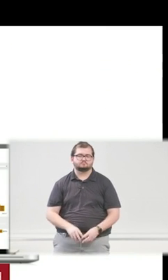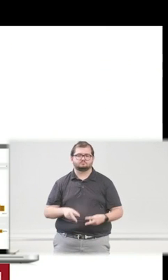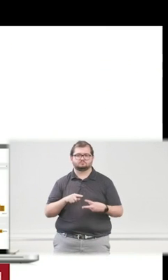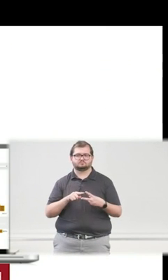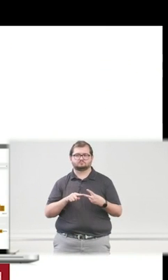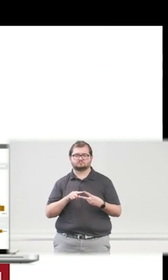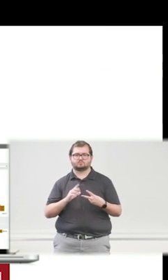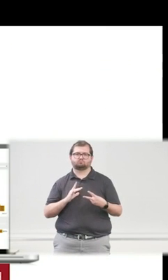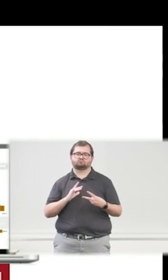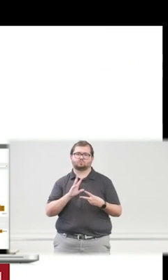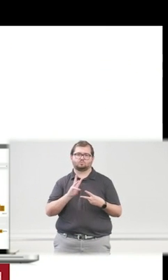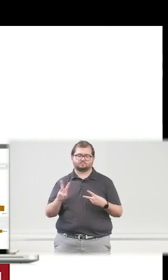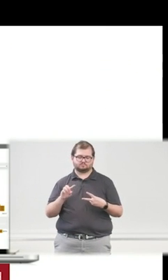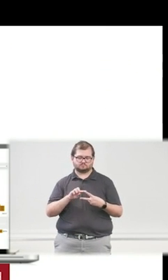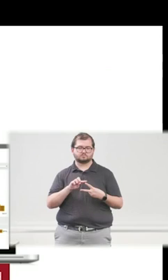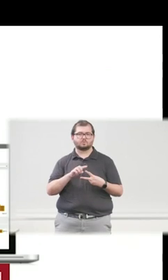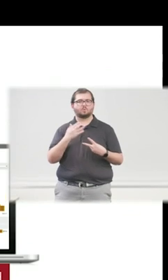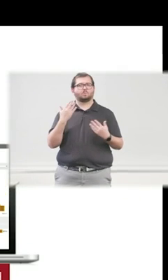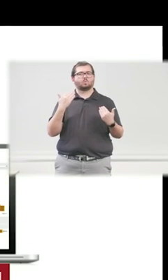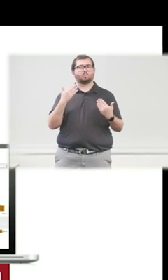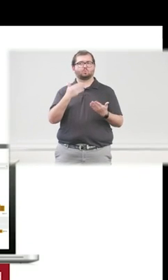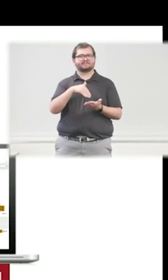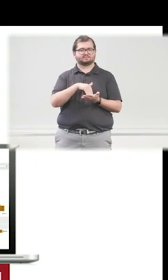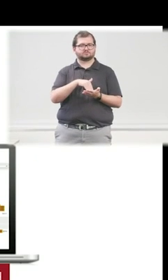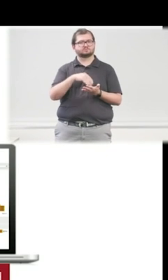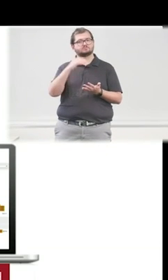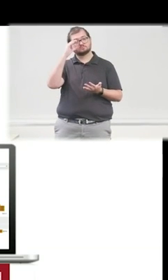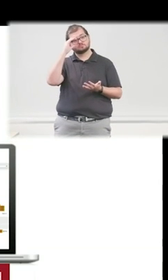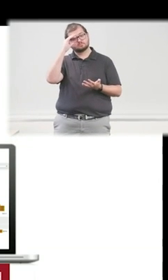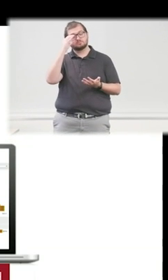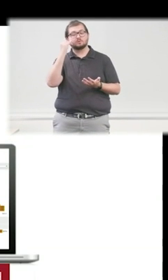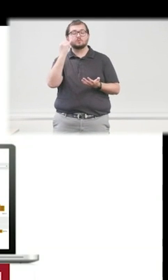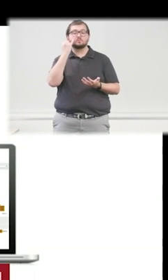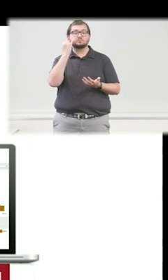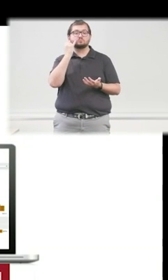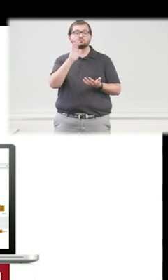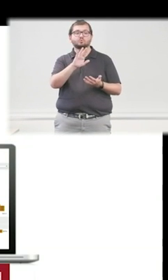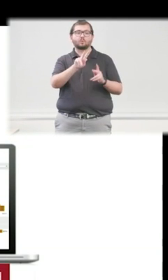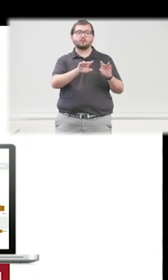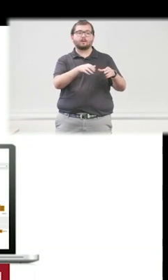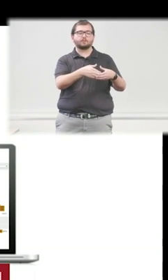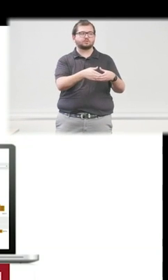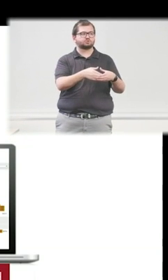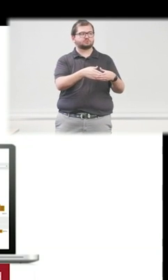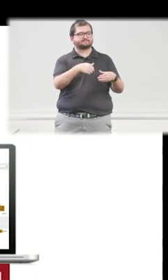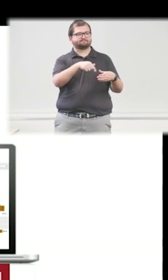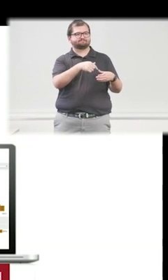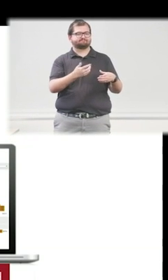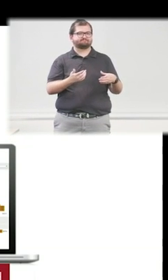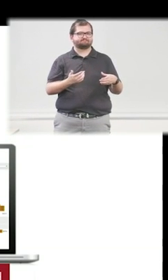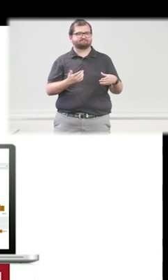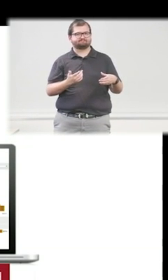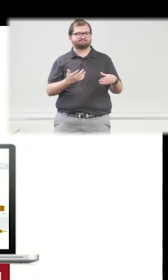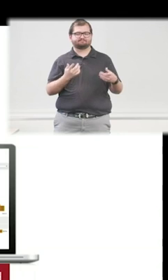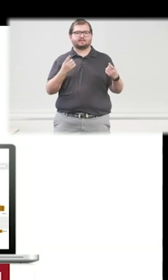we have. One is on cooling centers. So if you work with populations that maybe find themselves in